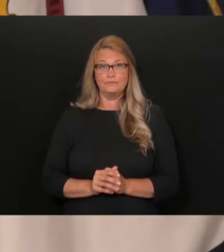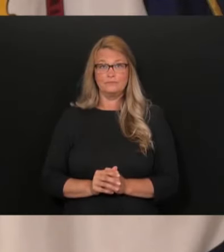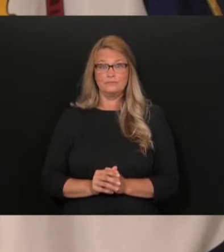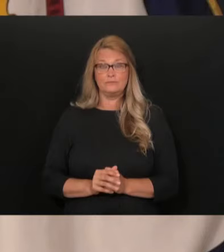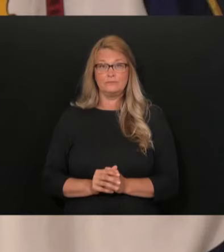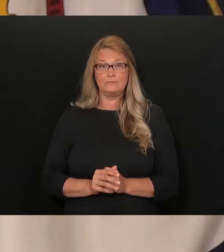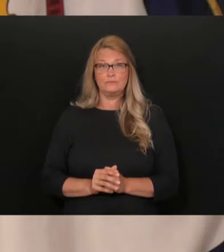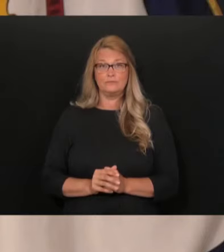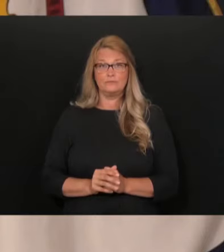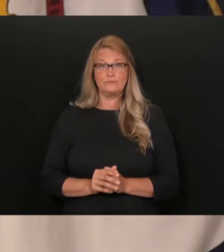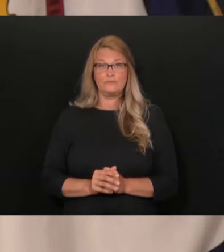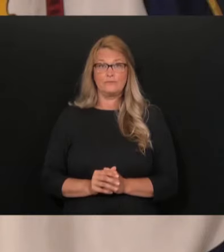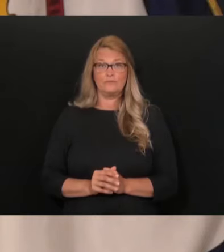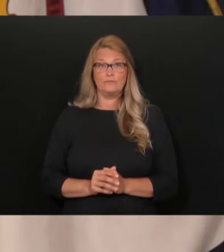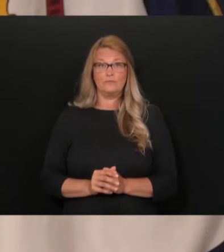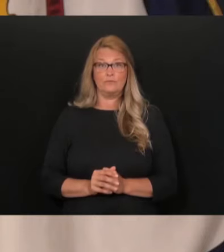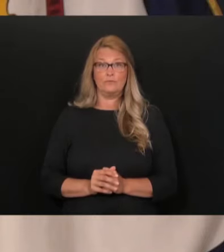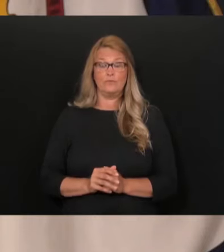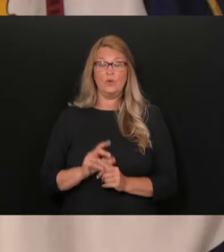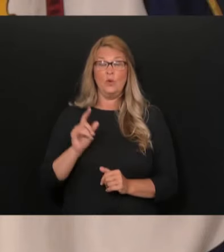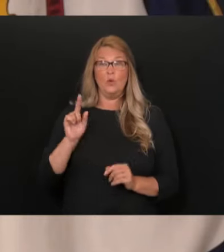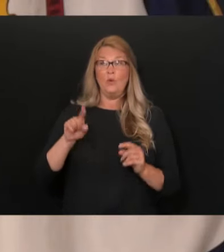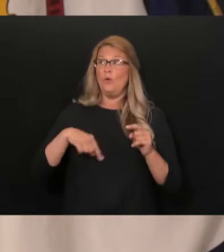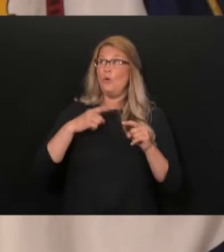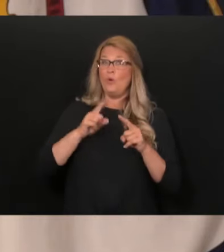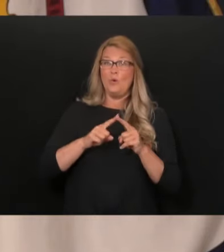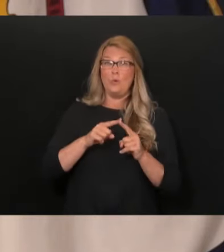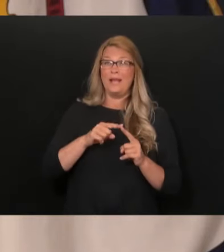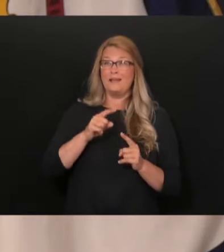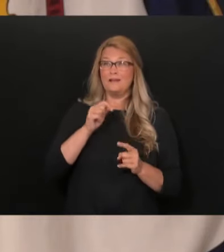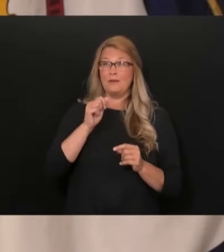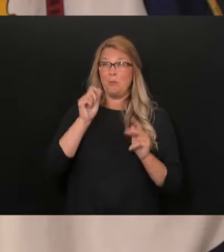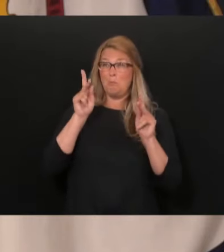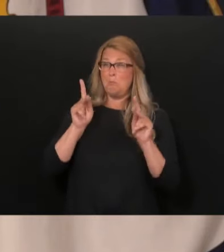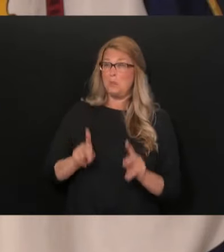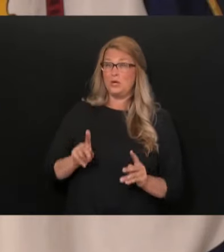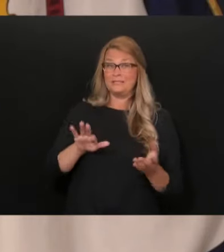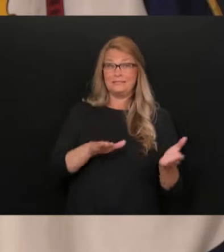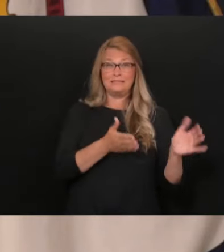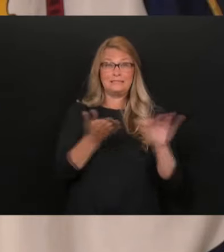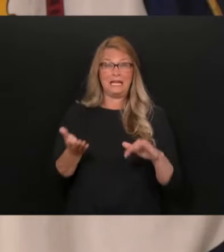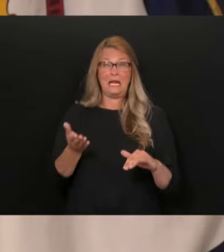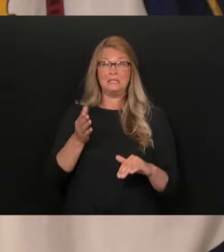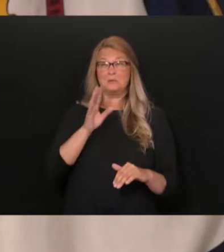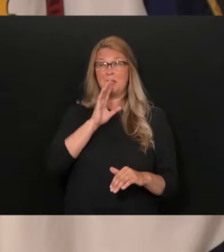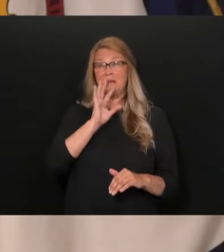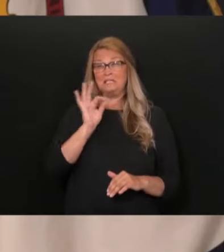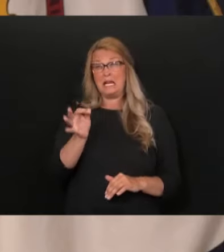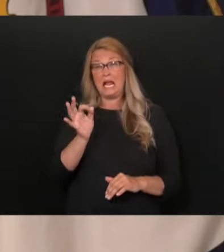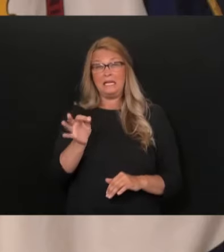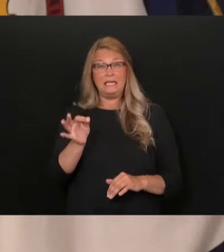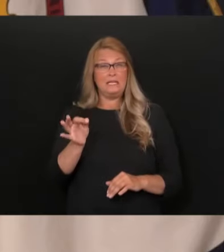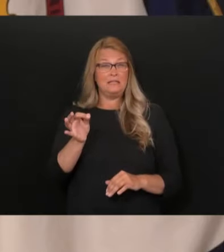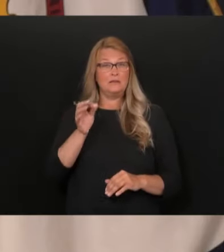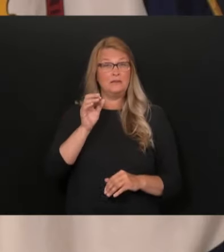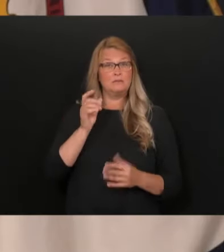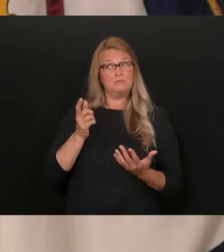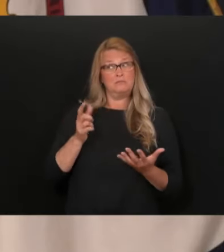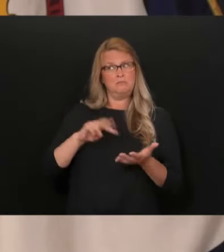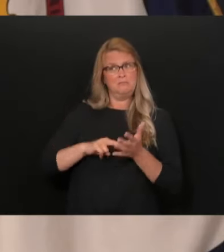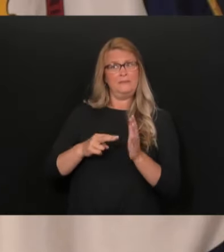90-plus-year-old individual, you know, we think, well, they had a great life.